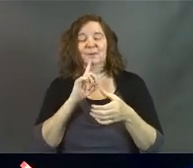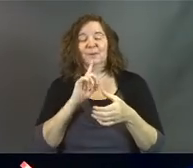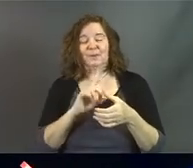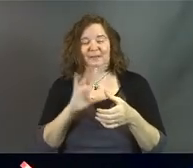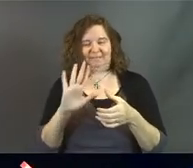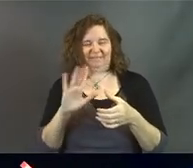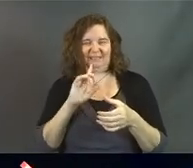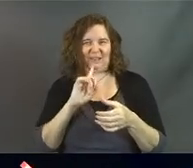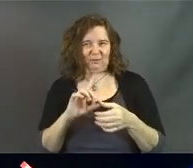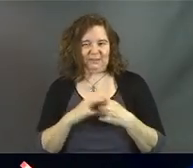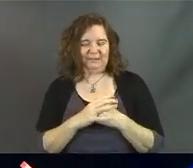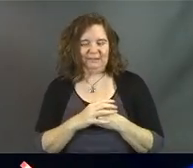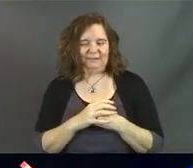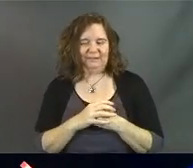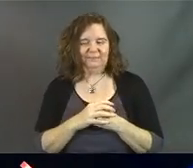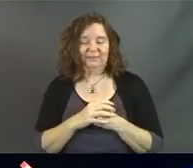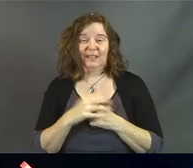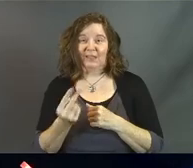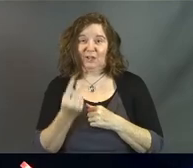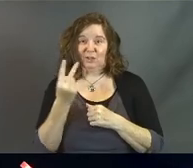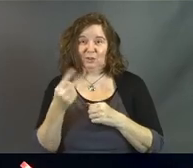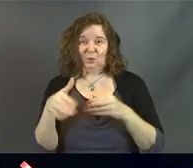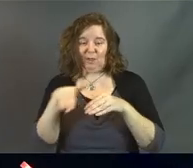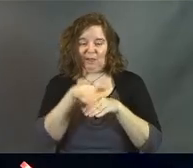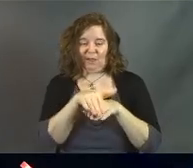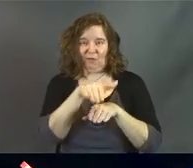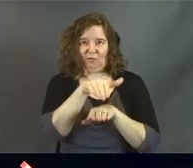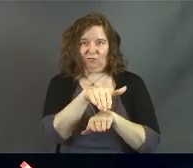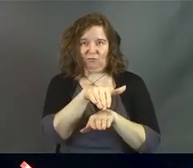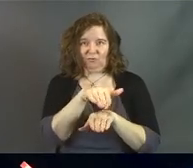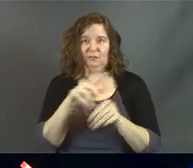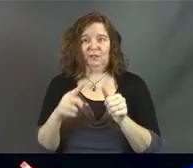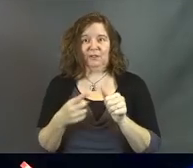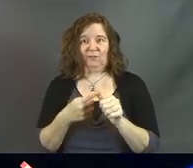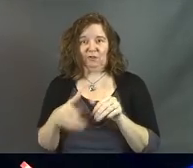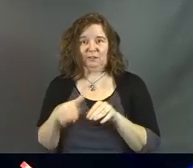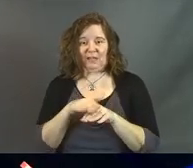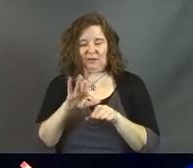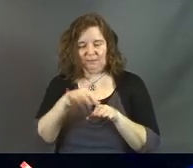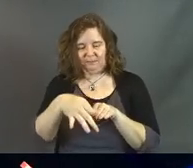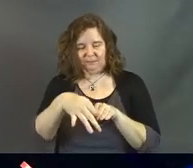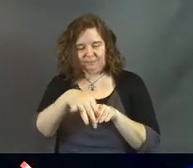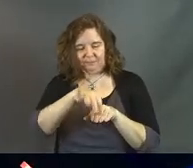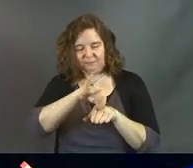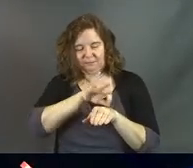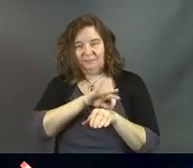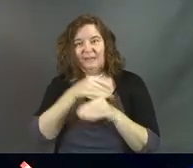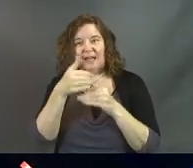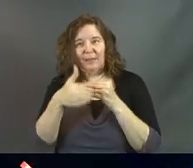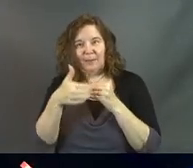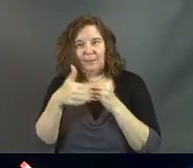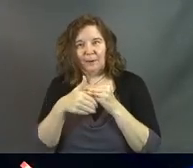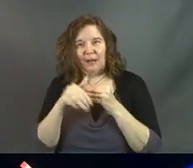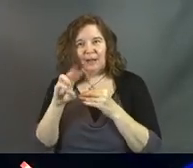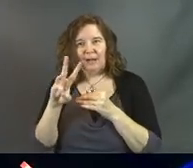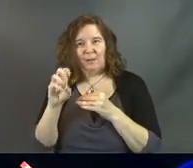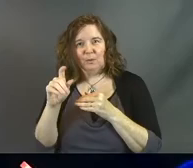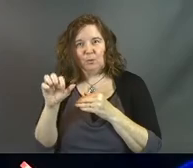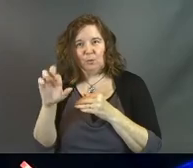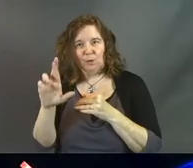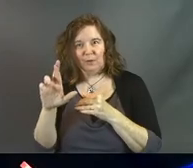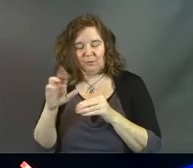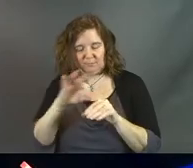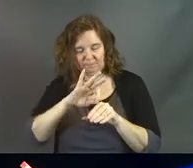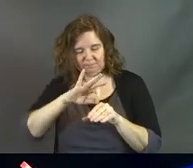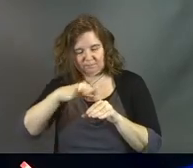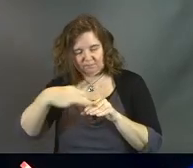you're going to actually, there's two layers. The first layer is the piece of bread, the wafer. So you're going